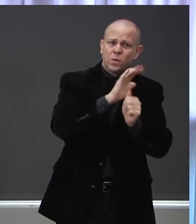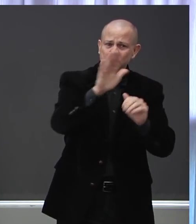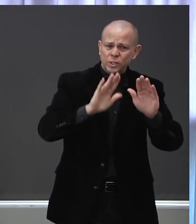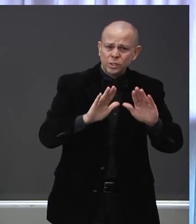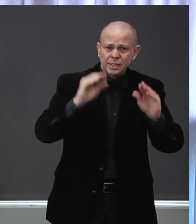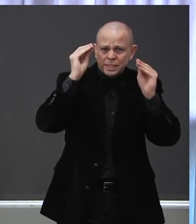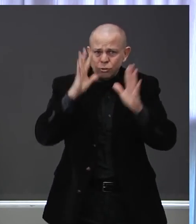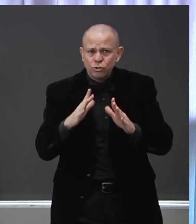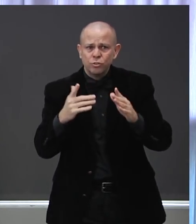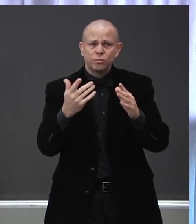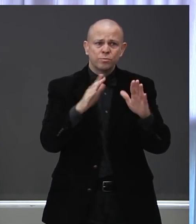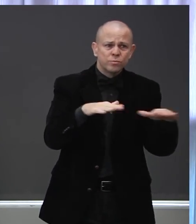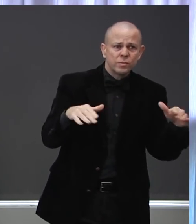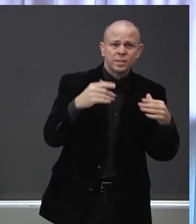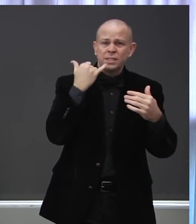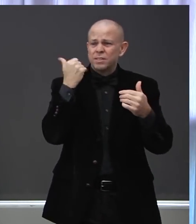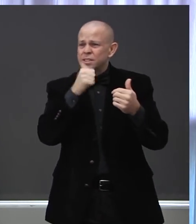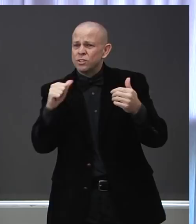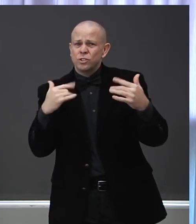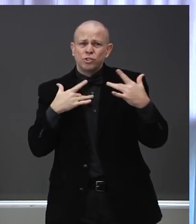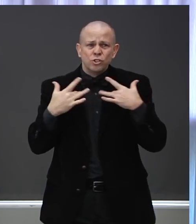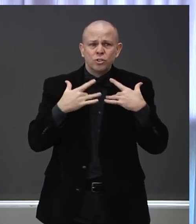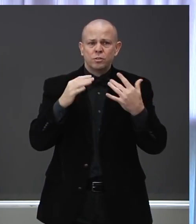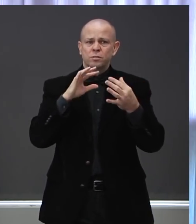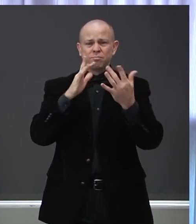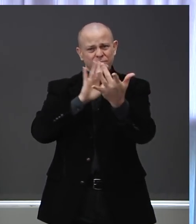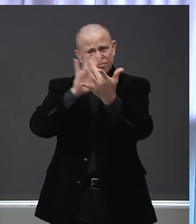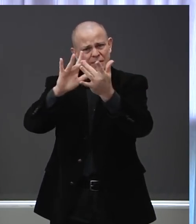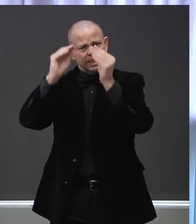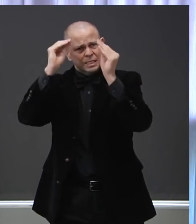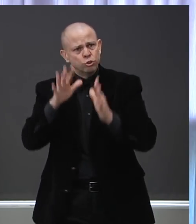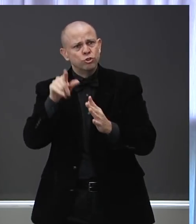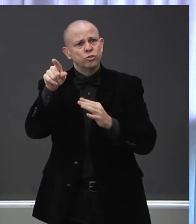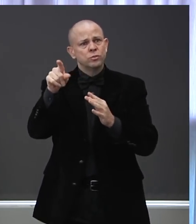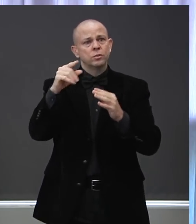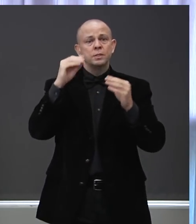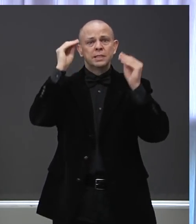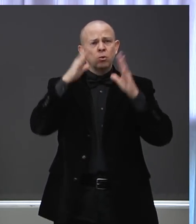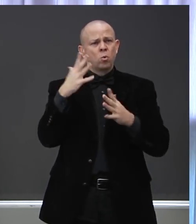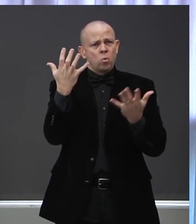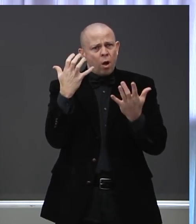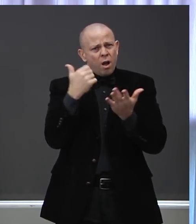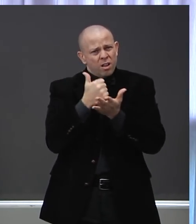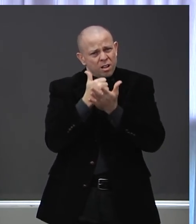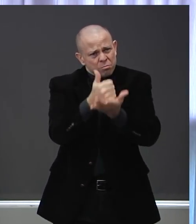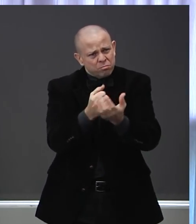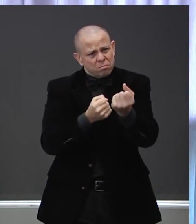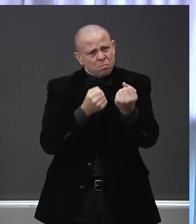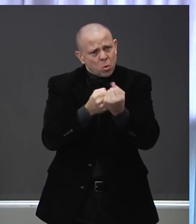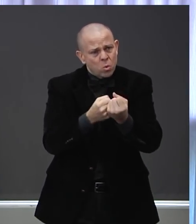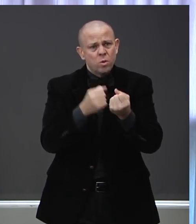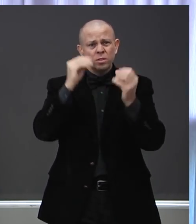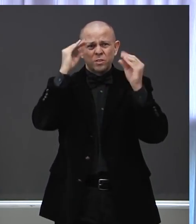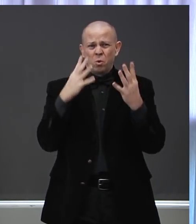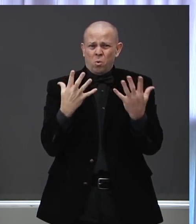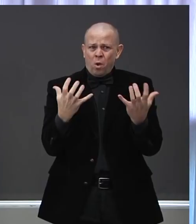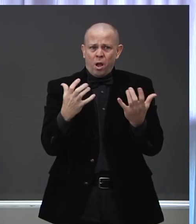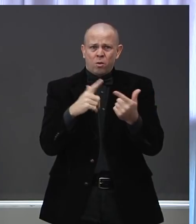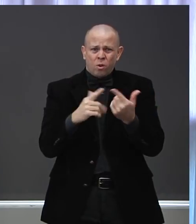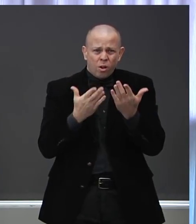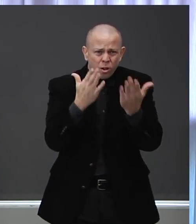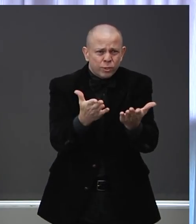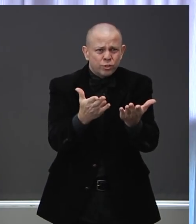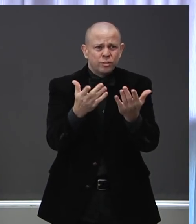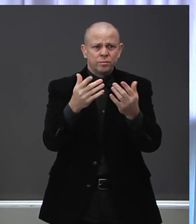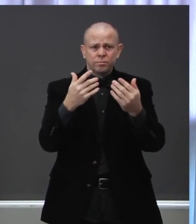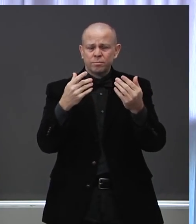with your child. I know that they will want to assist, and they may also be able to bring in additional supports as well, like school counselors